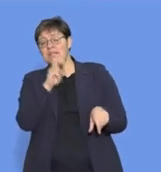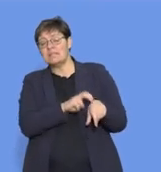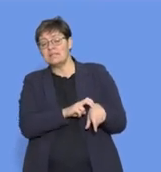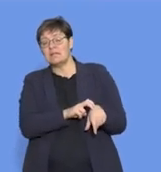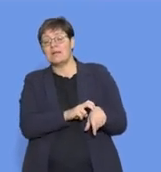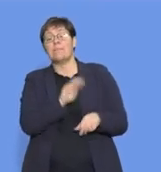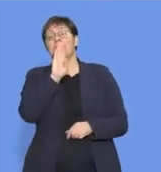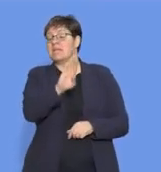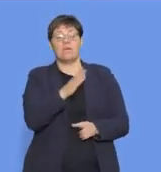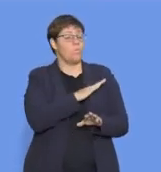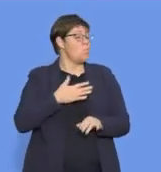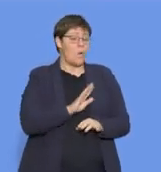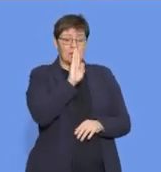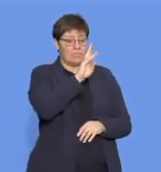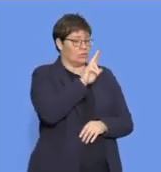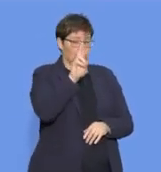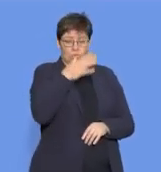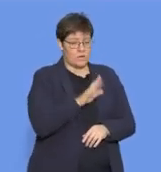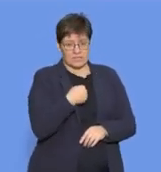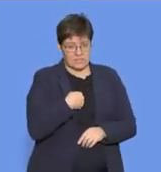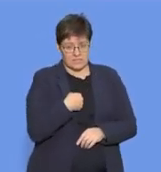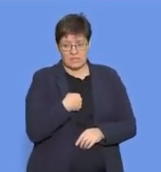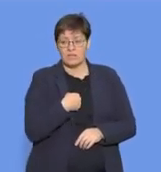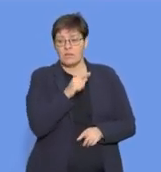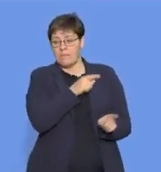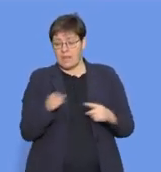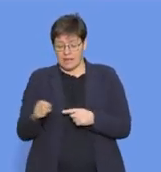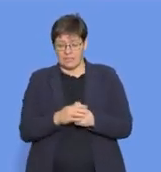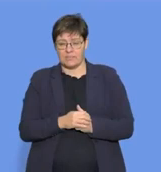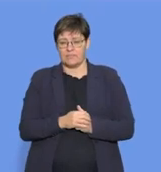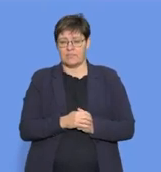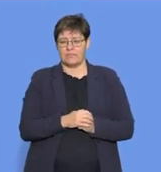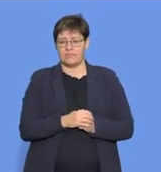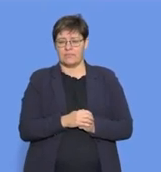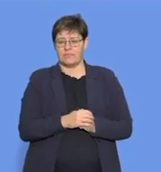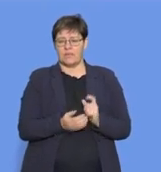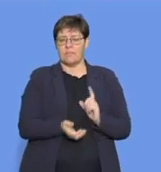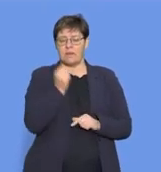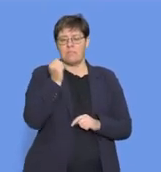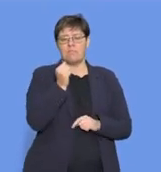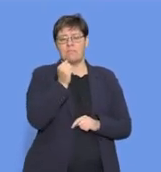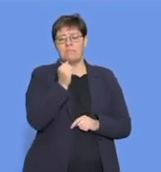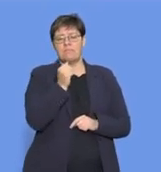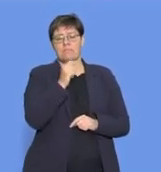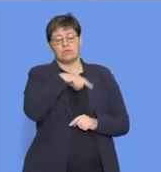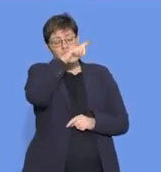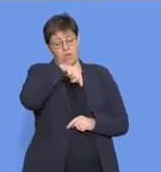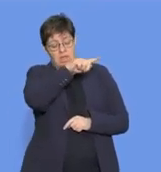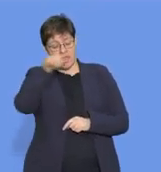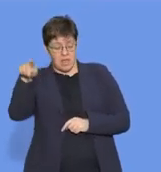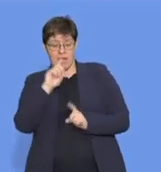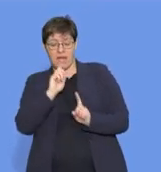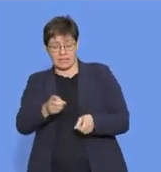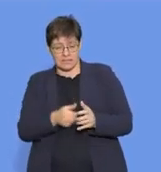again, we need to find the value for B, not B squared. So let's go back to our calculator again. And we're going to find the square root of